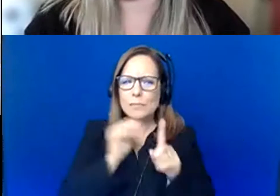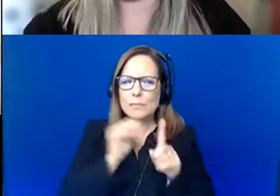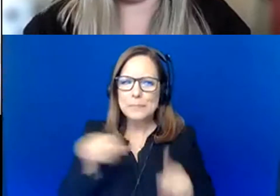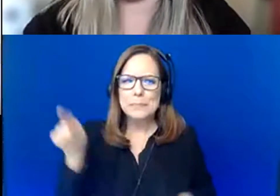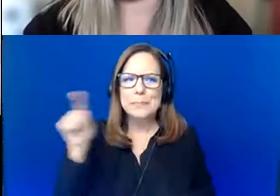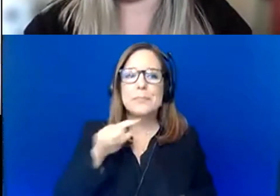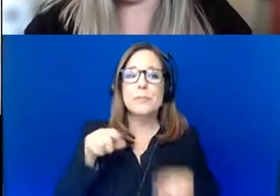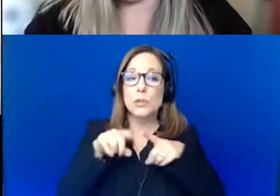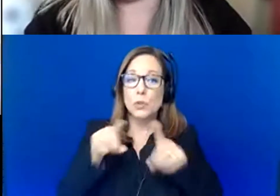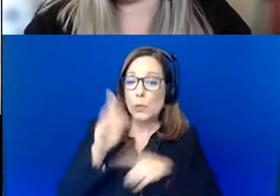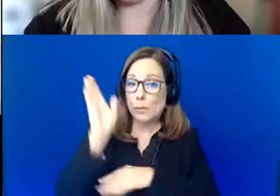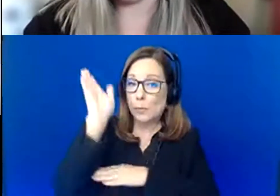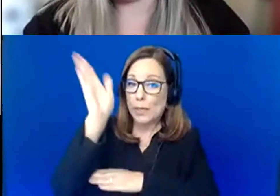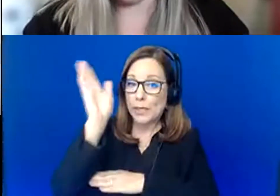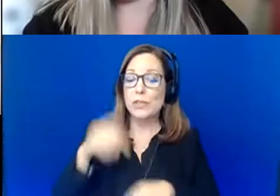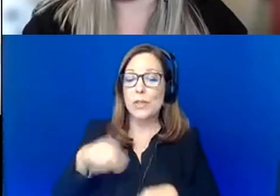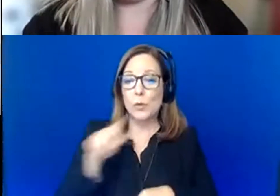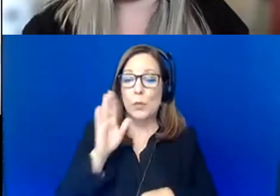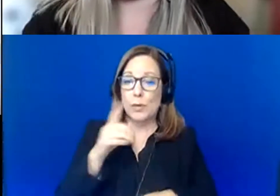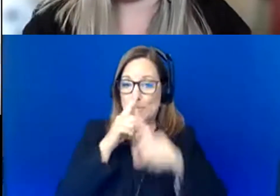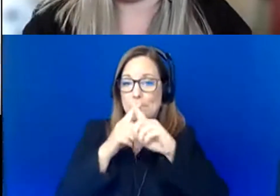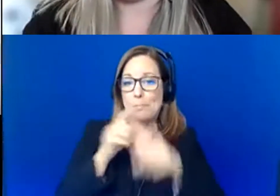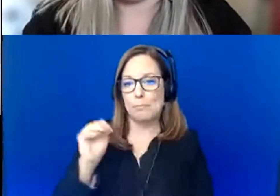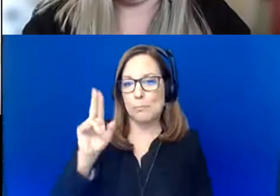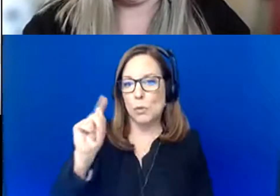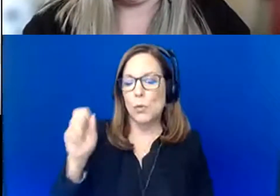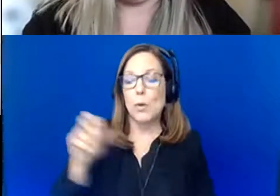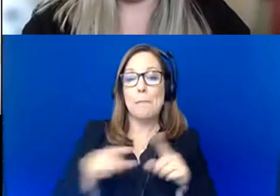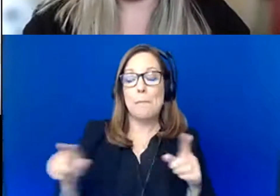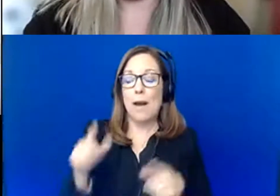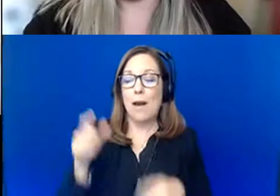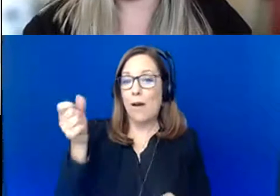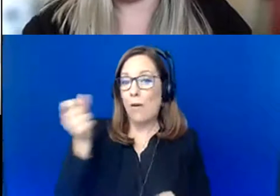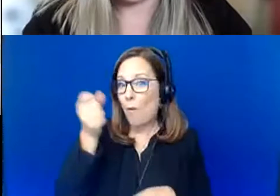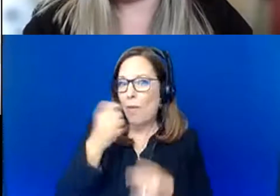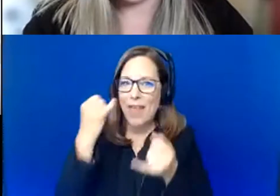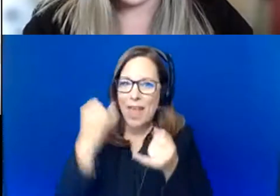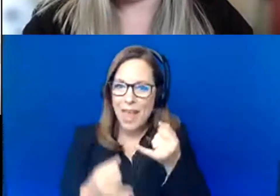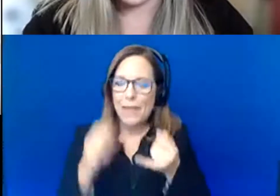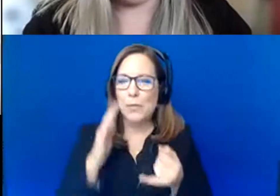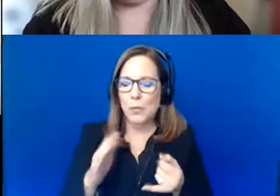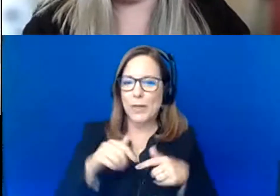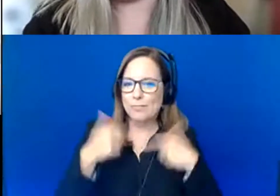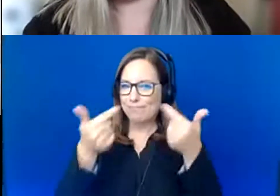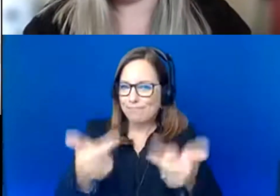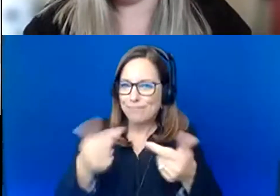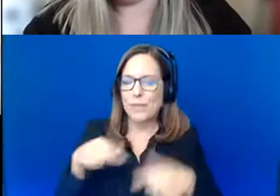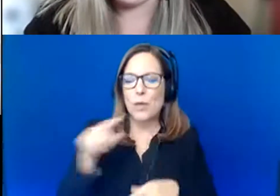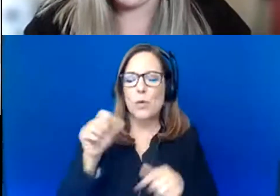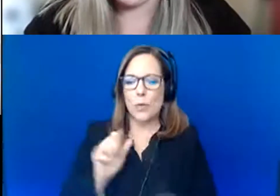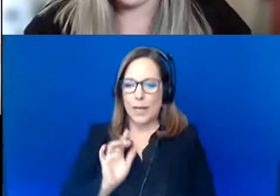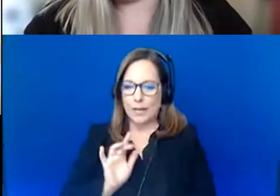during presentations, but we are saving time at the end to hear from you. You can use the raise hand icon on your